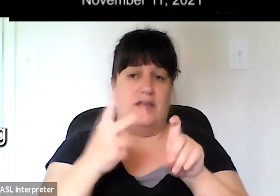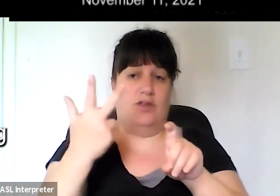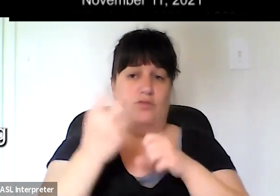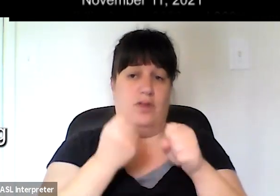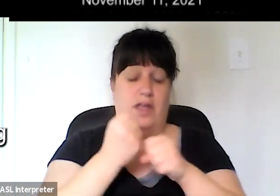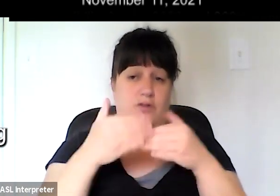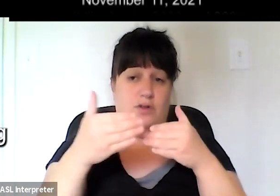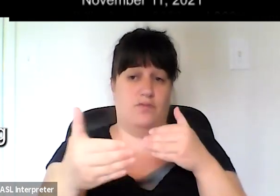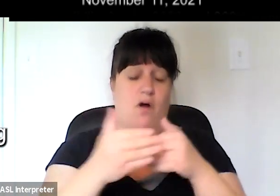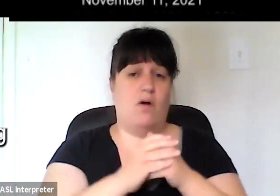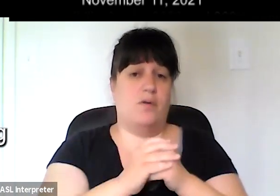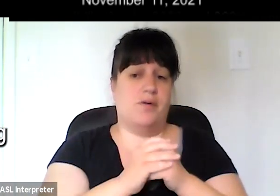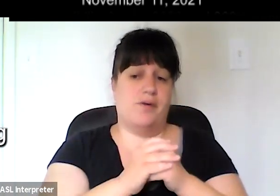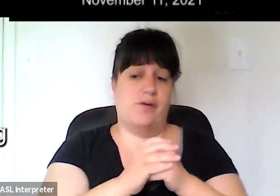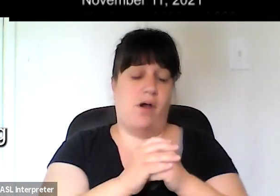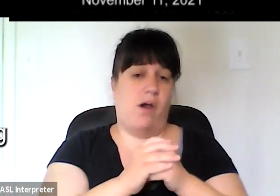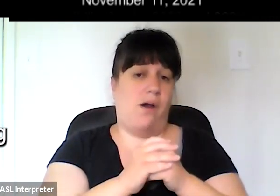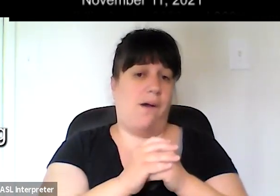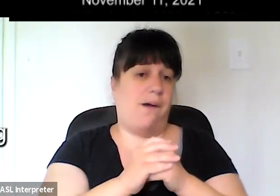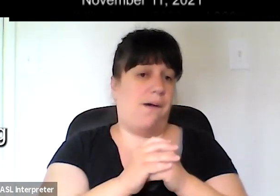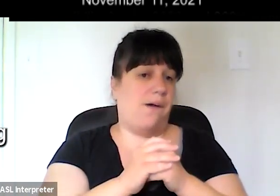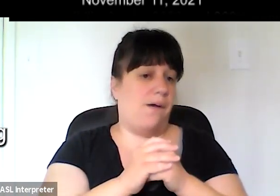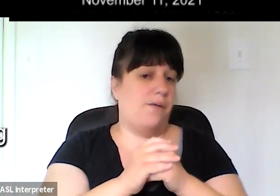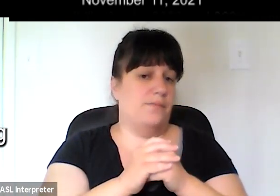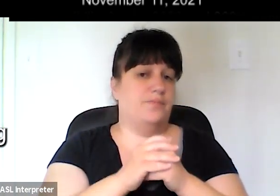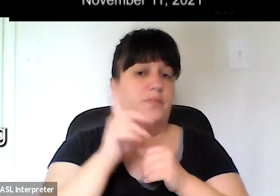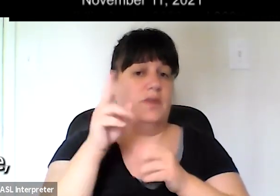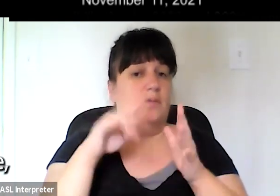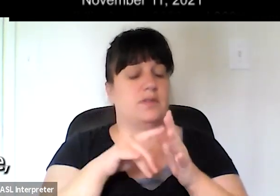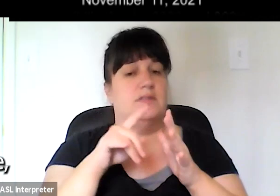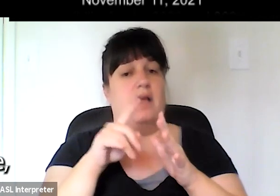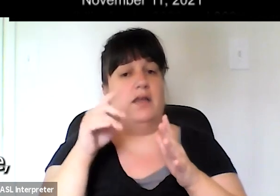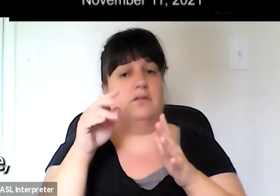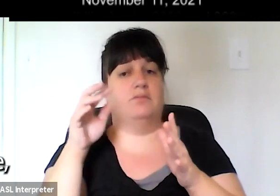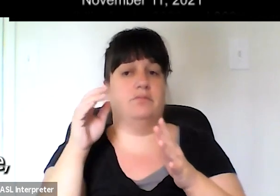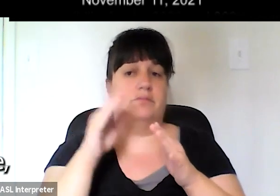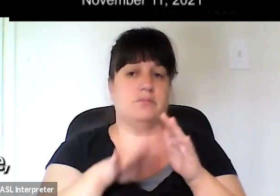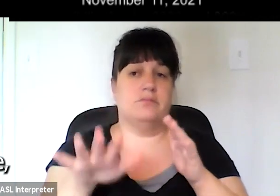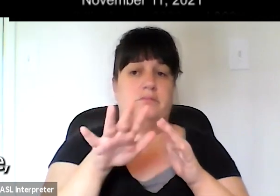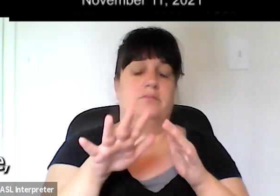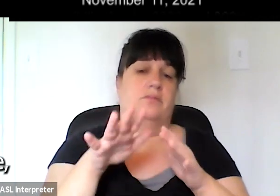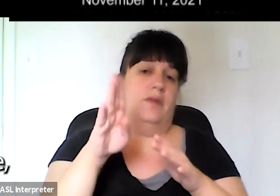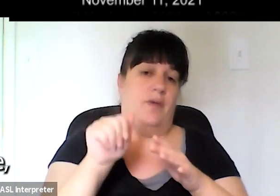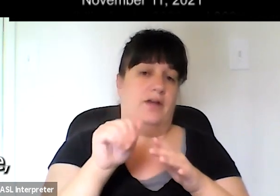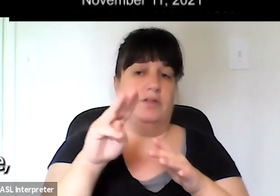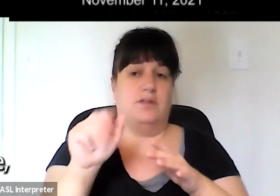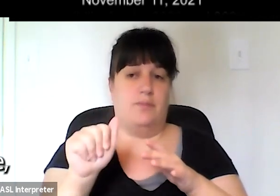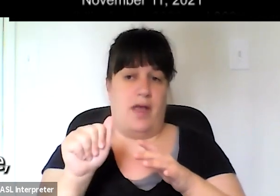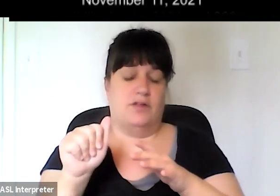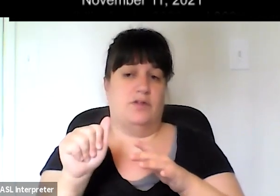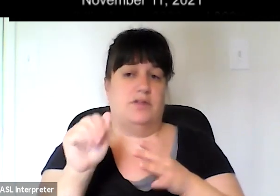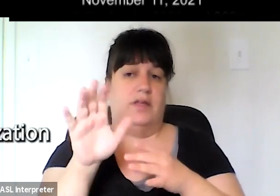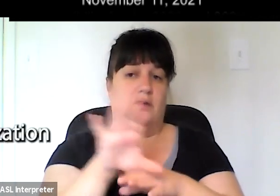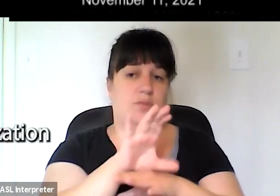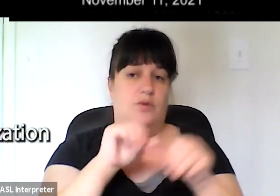after that, he started applying abroad and got into Stanford, where he studied his bachelor's and master's in computer